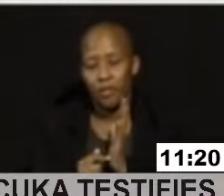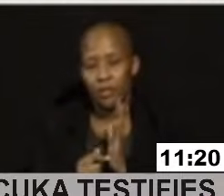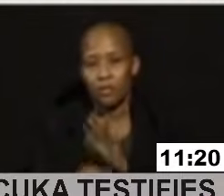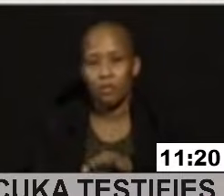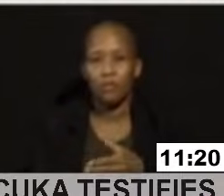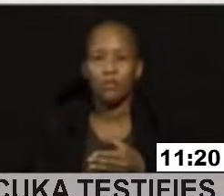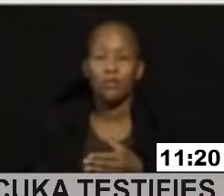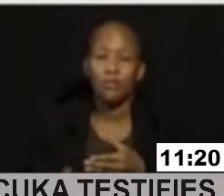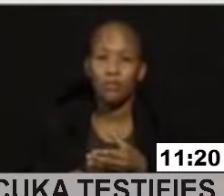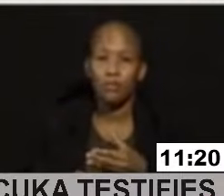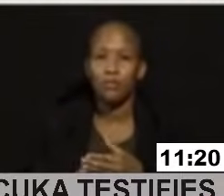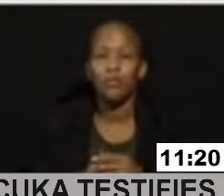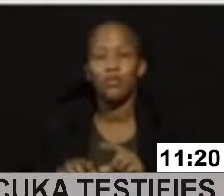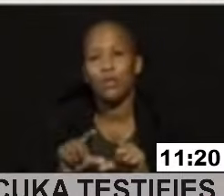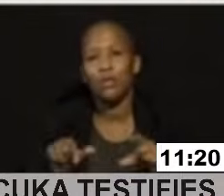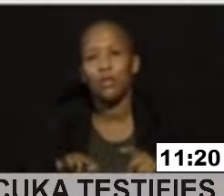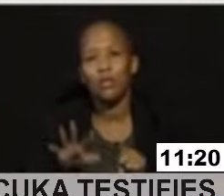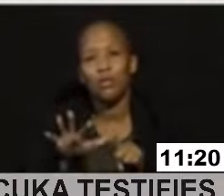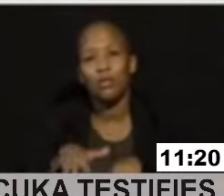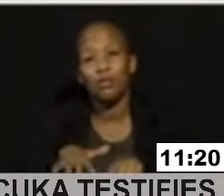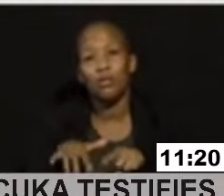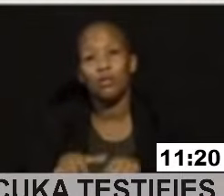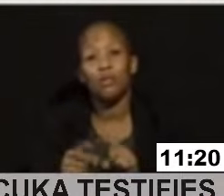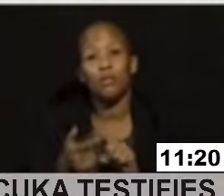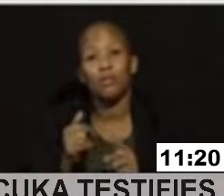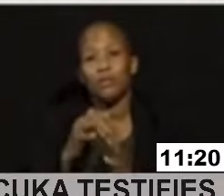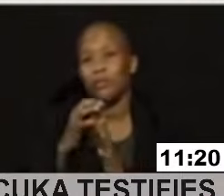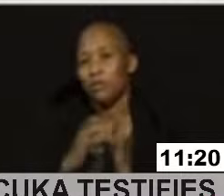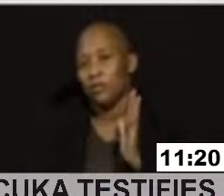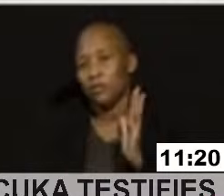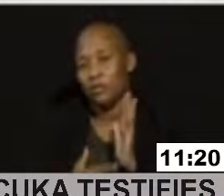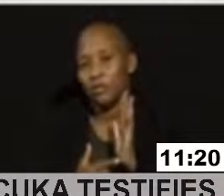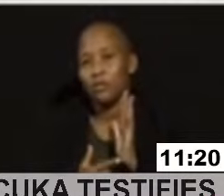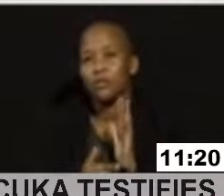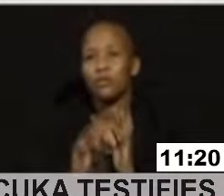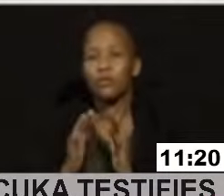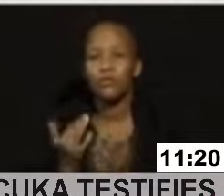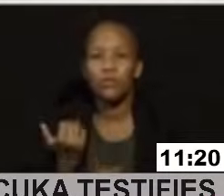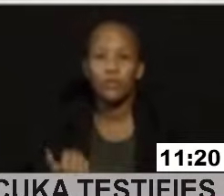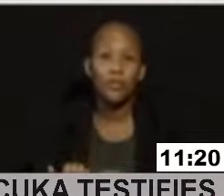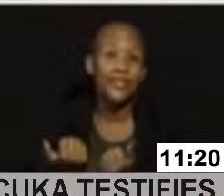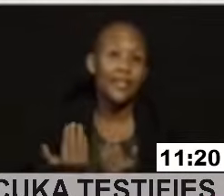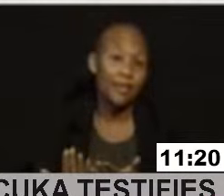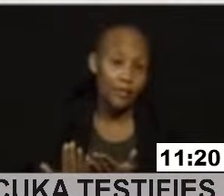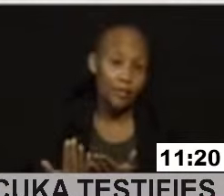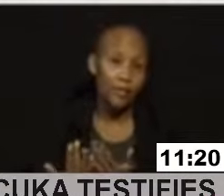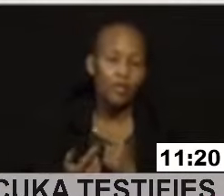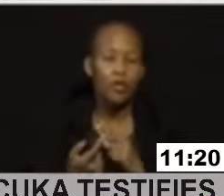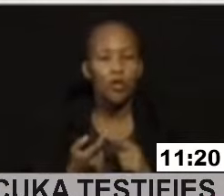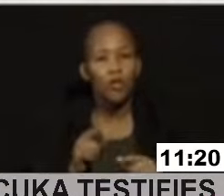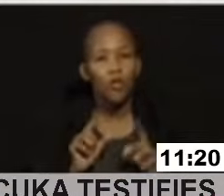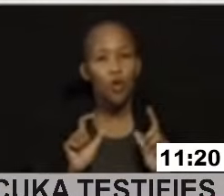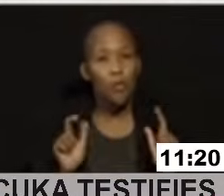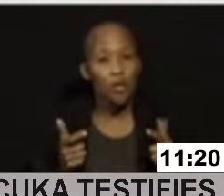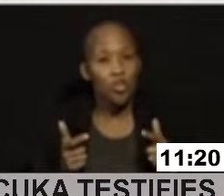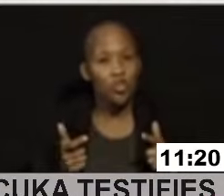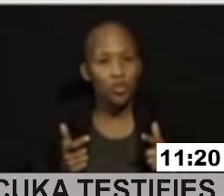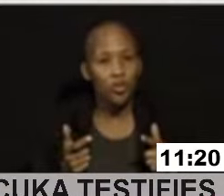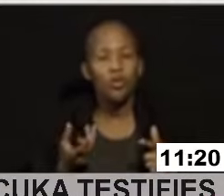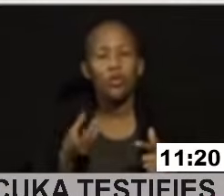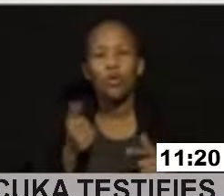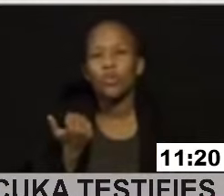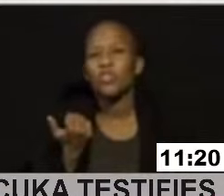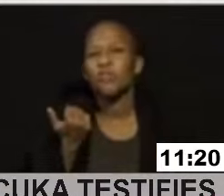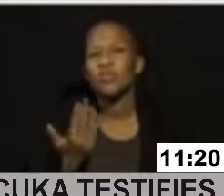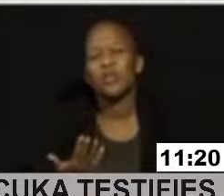of your statement, you were not served a notice to appear before this commission or subpoenaed to come before